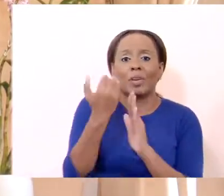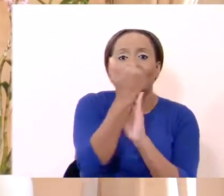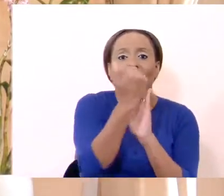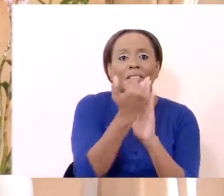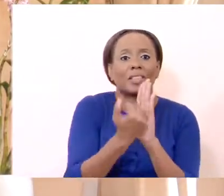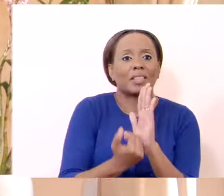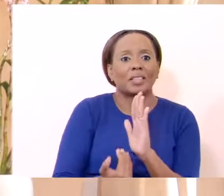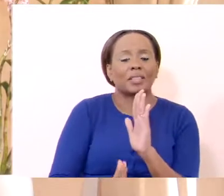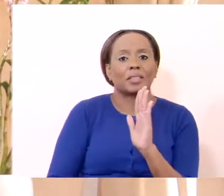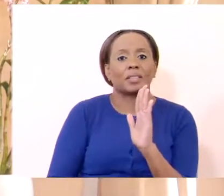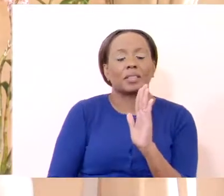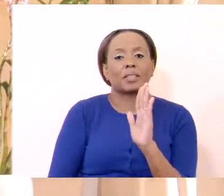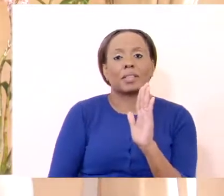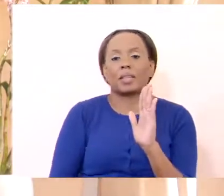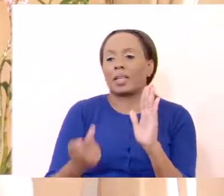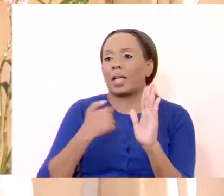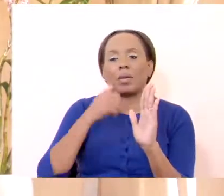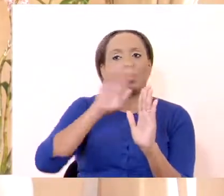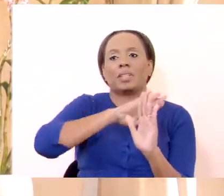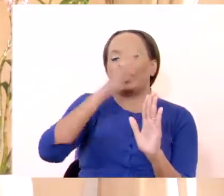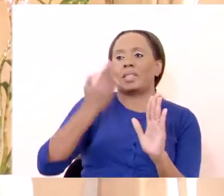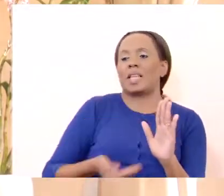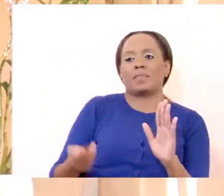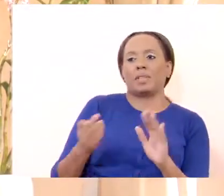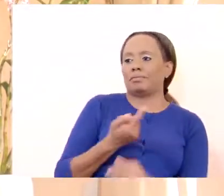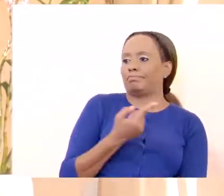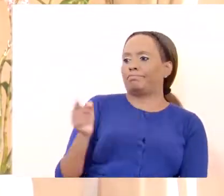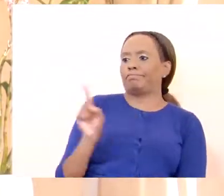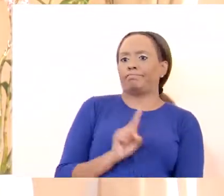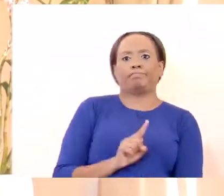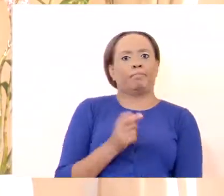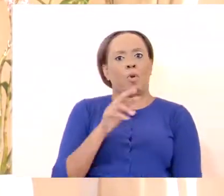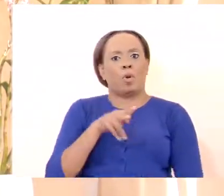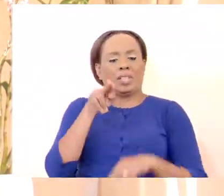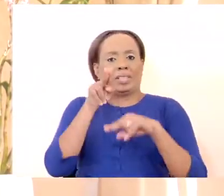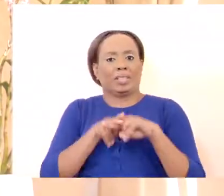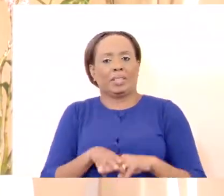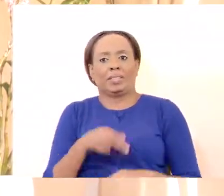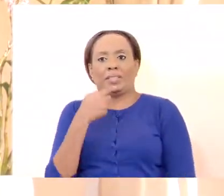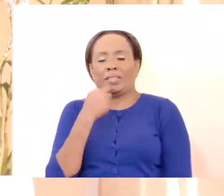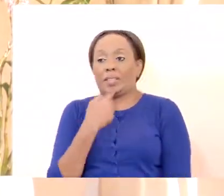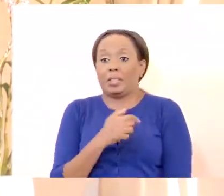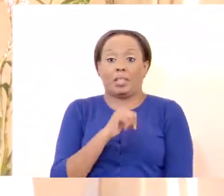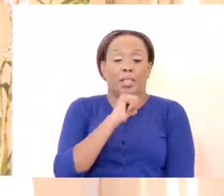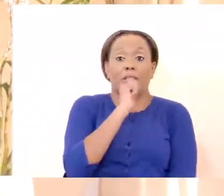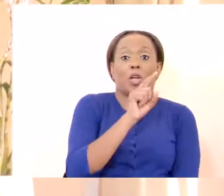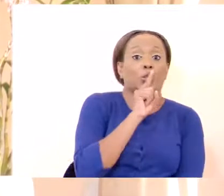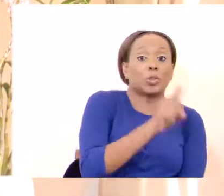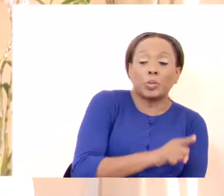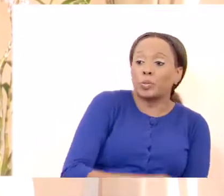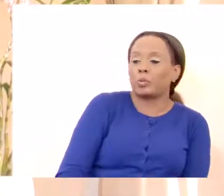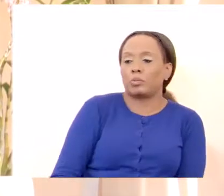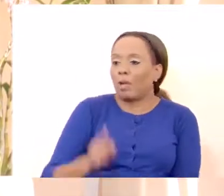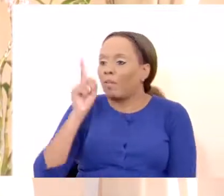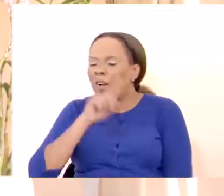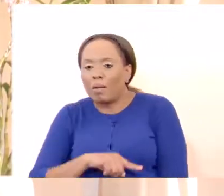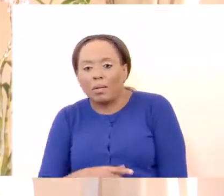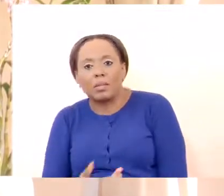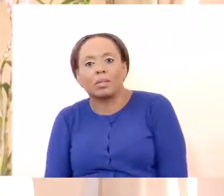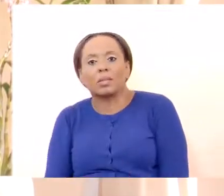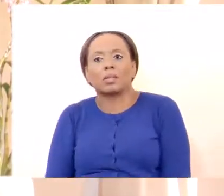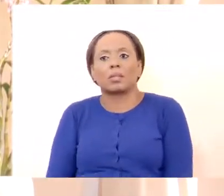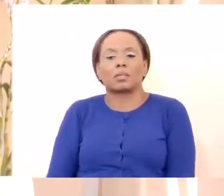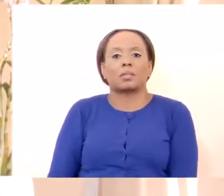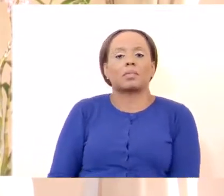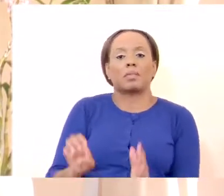list. I would never come here and say that it is not true or it is fake. When it was asked the question,